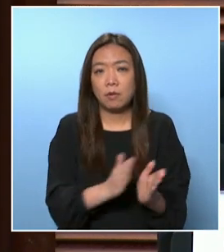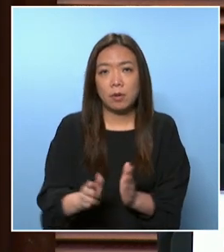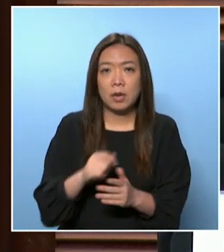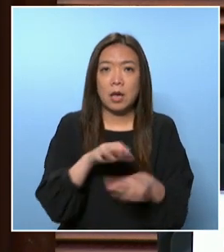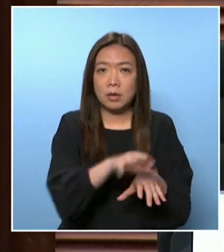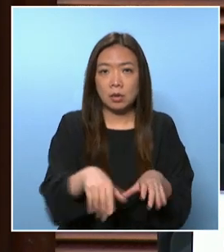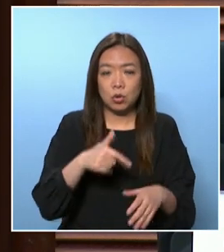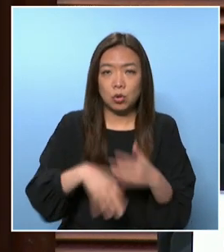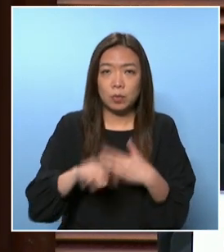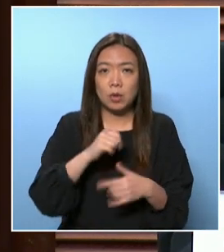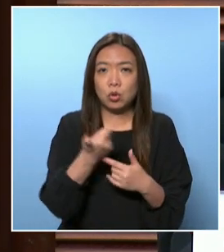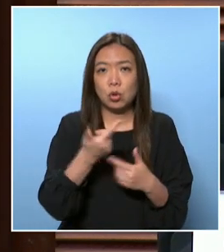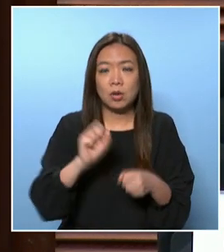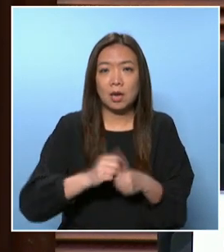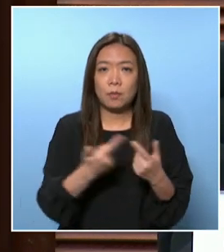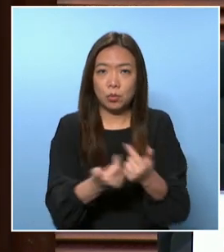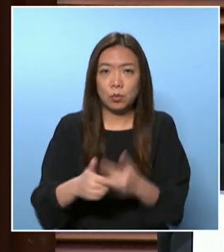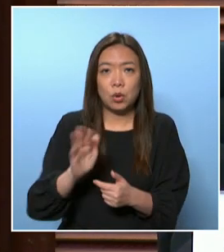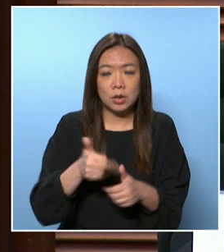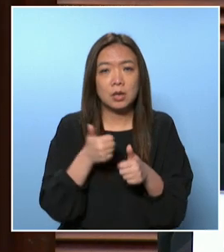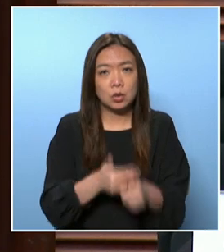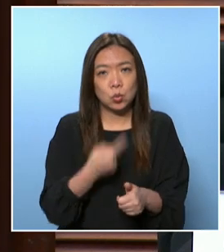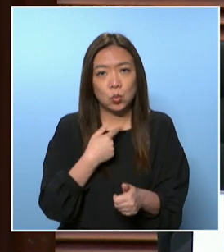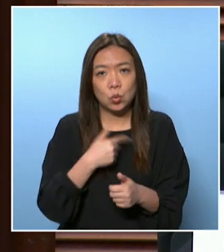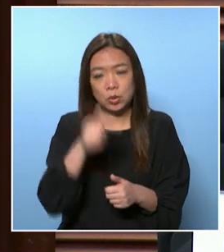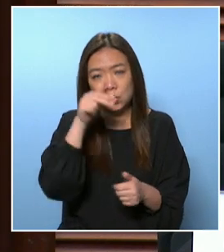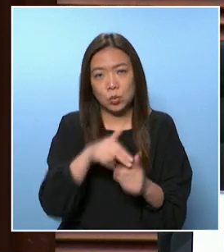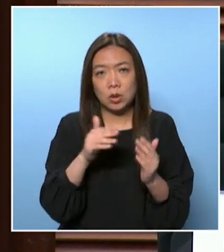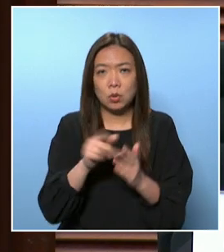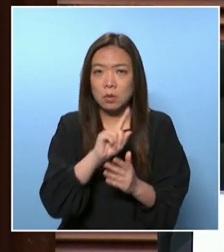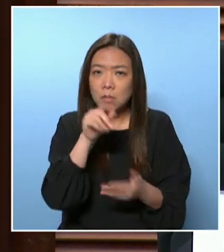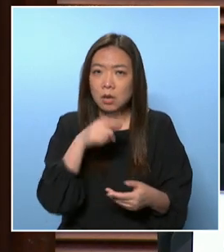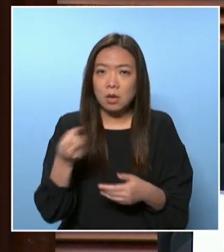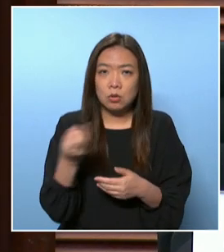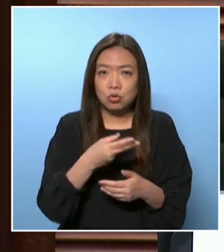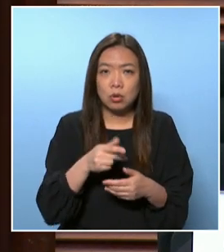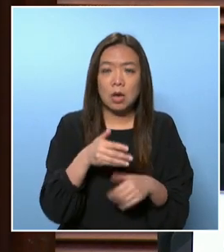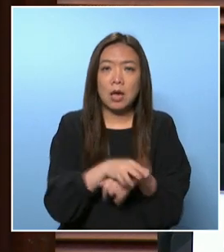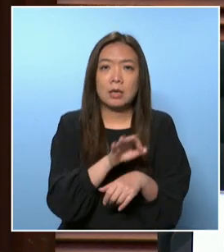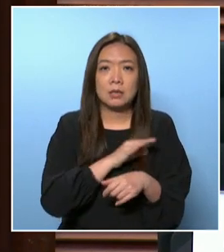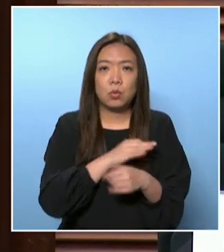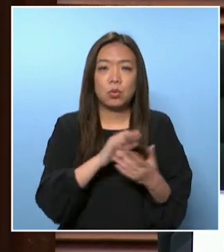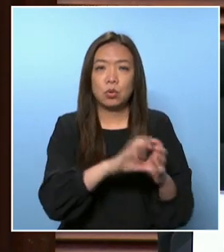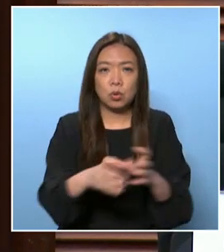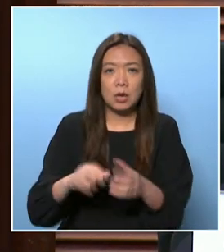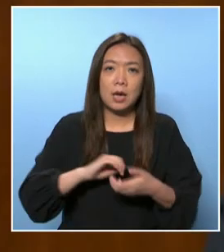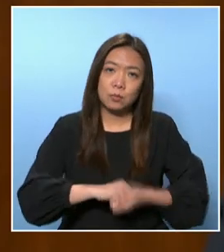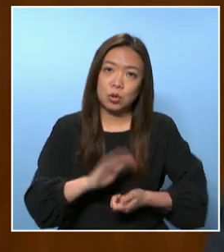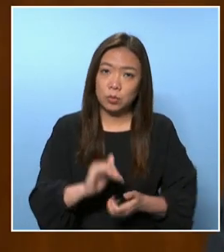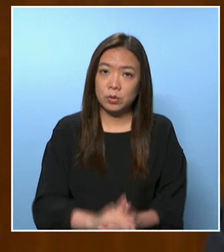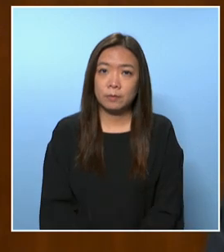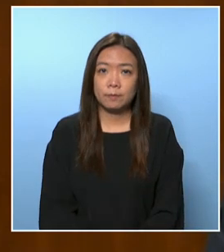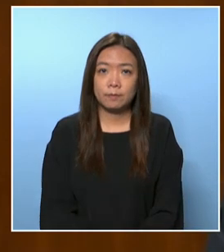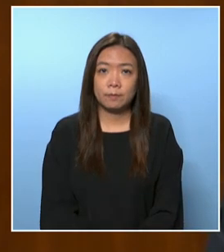sector. We hope that there would be more coordination in the community. We'll certainly